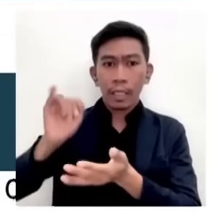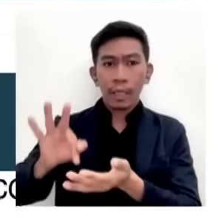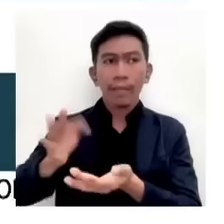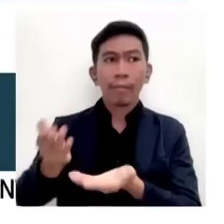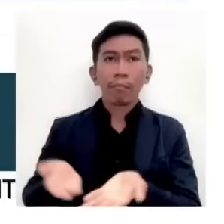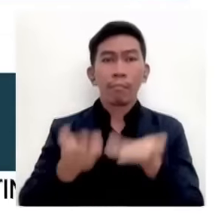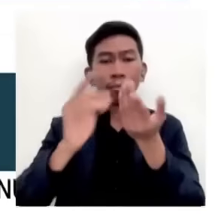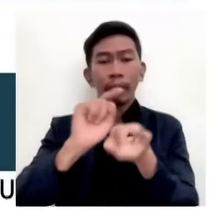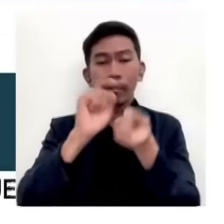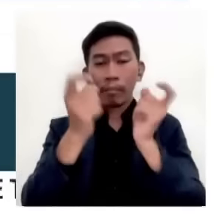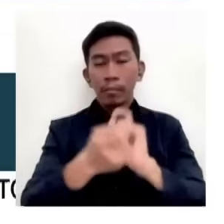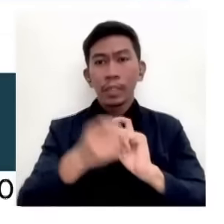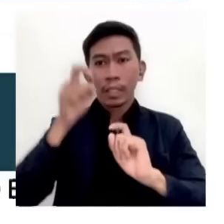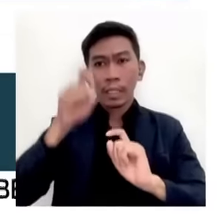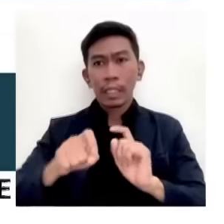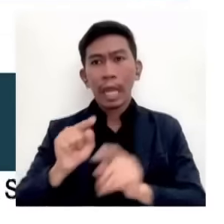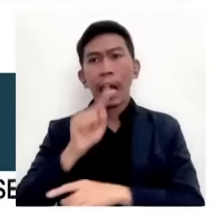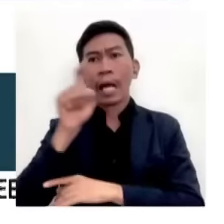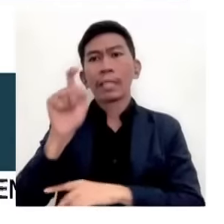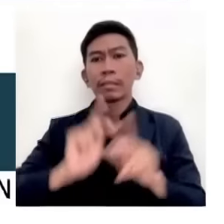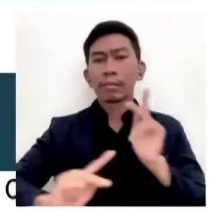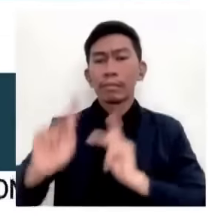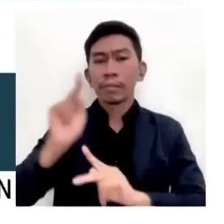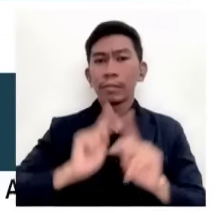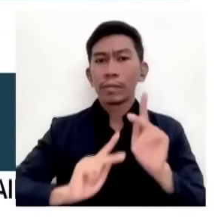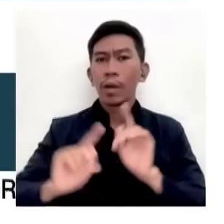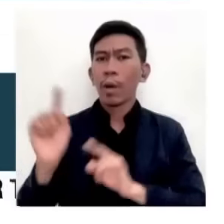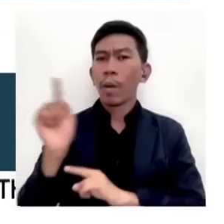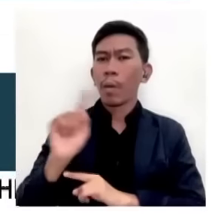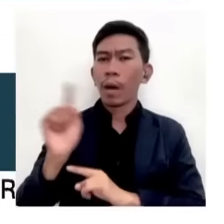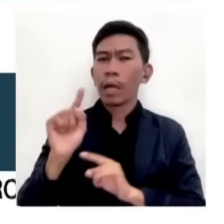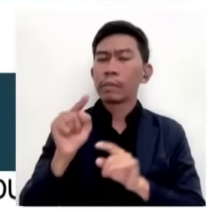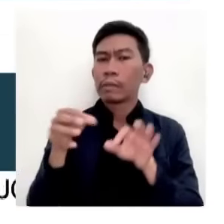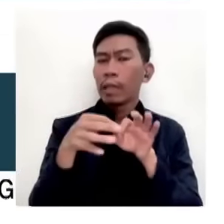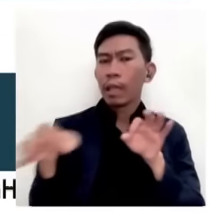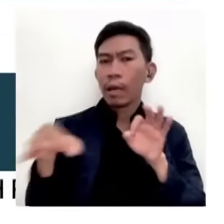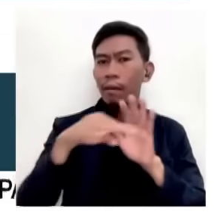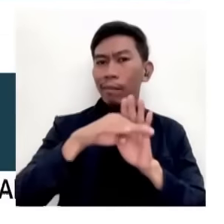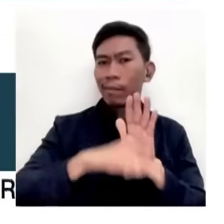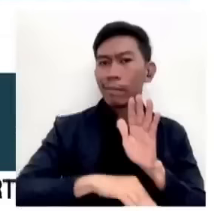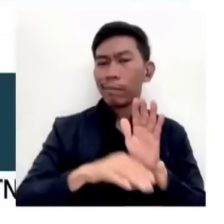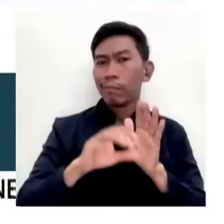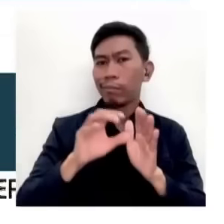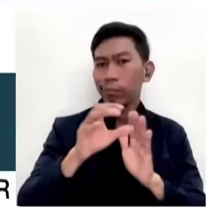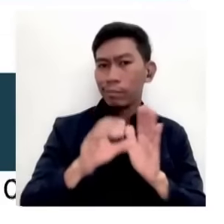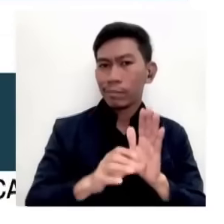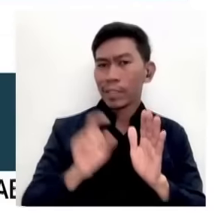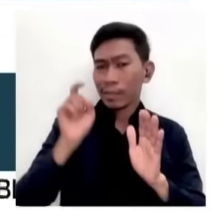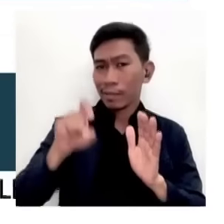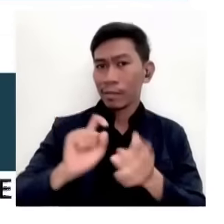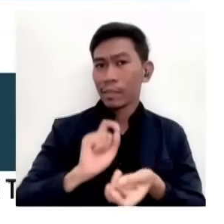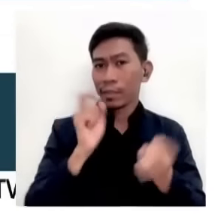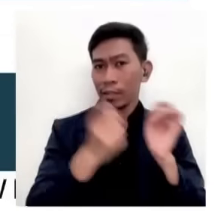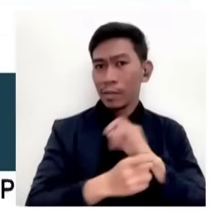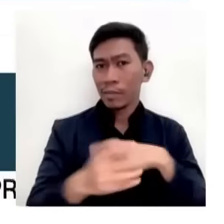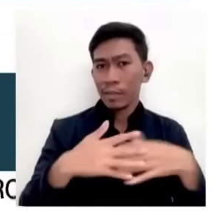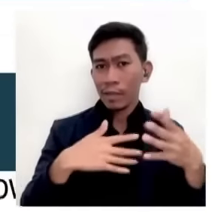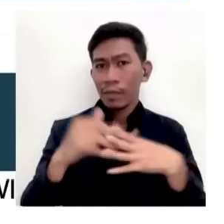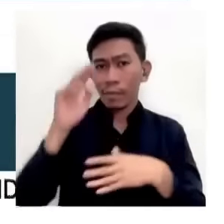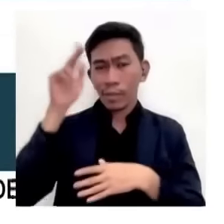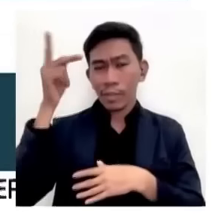already ask the people what particular provisions that you want to be amended, whether political or